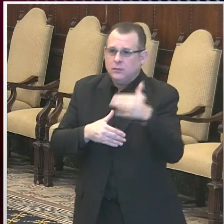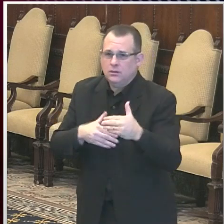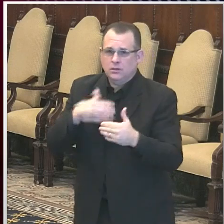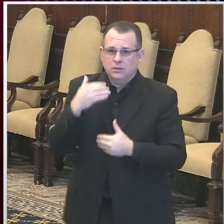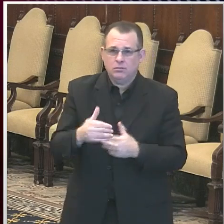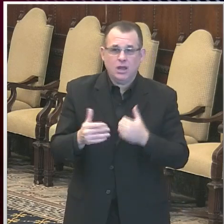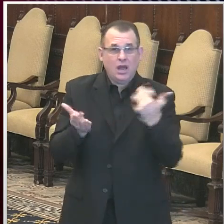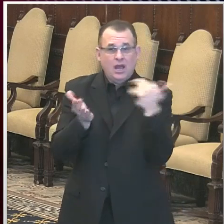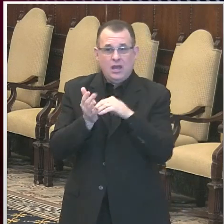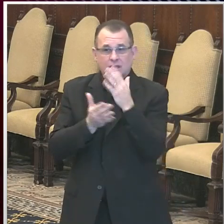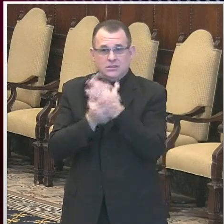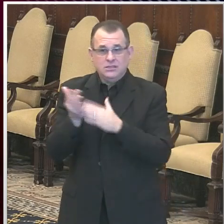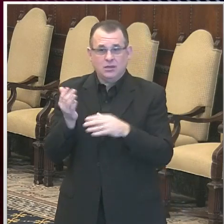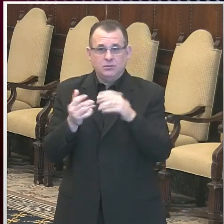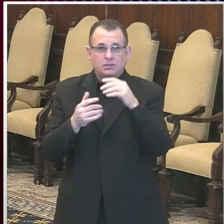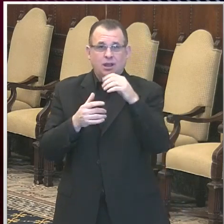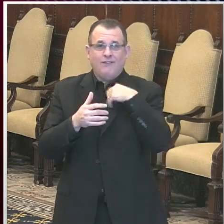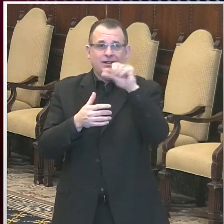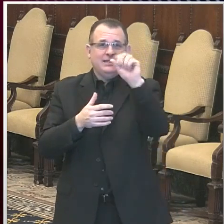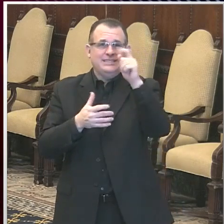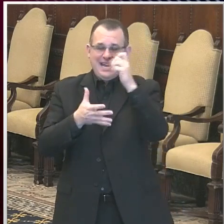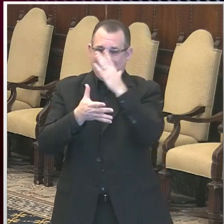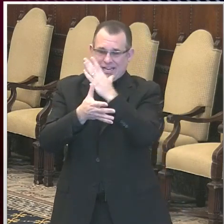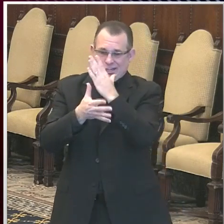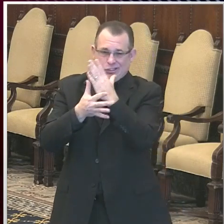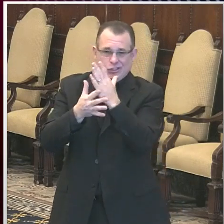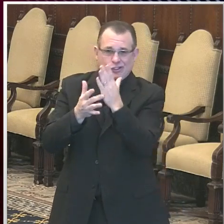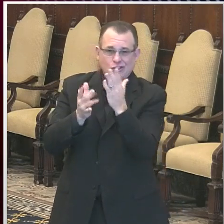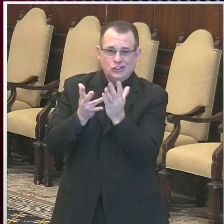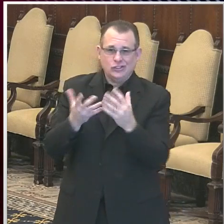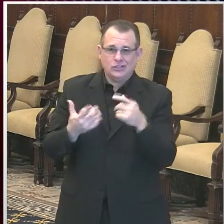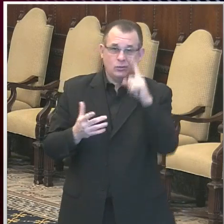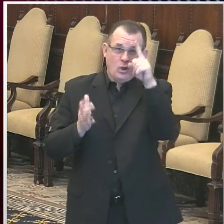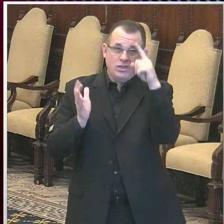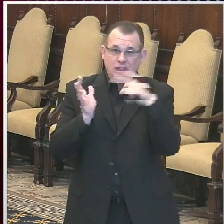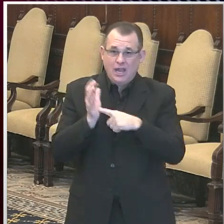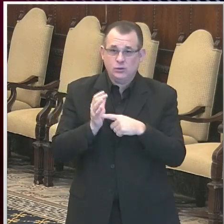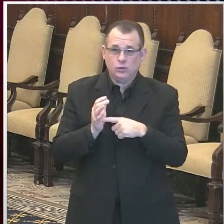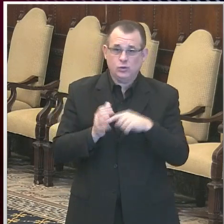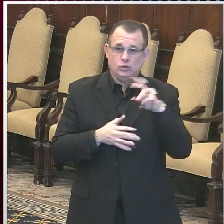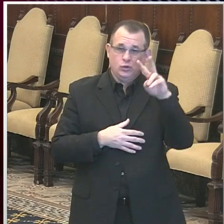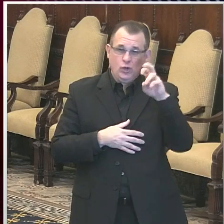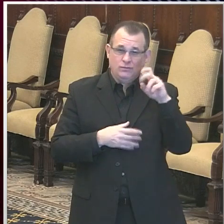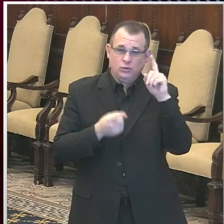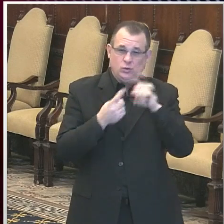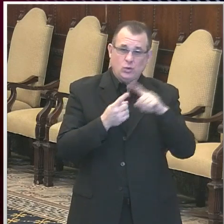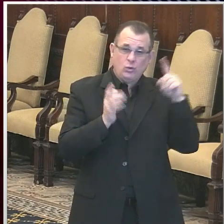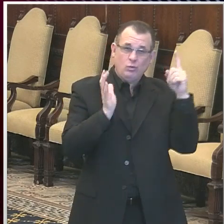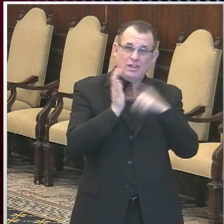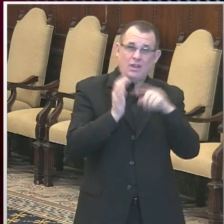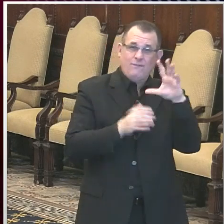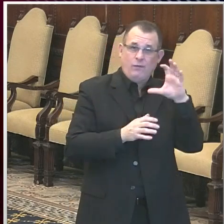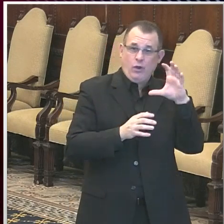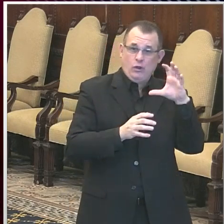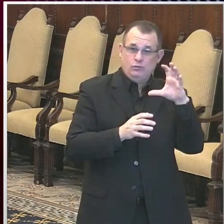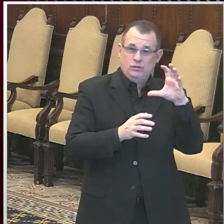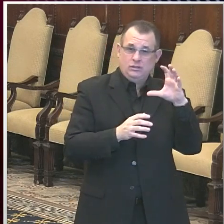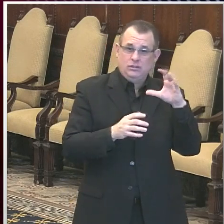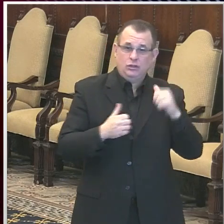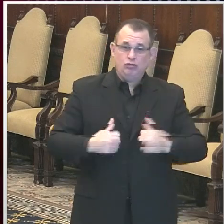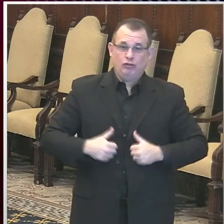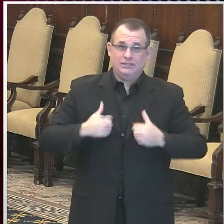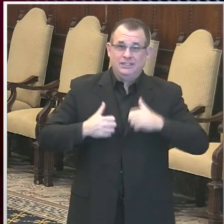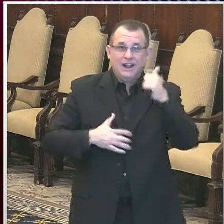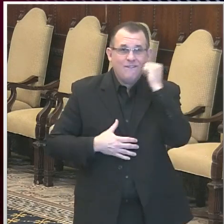you some general sense of numbers now, though. We're testing about 1,200 to 1,500 Philadelphia residents per day. I would love to test at